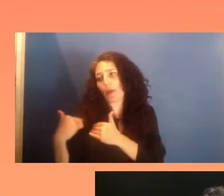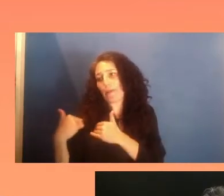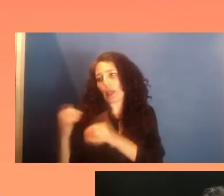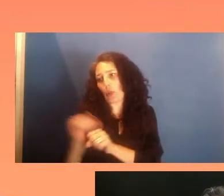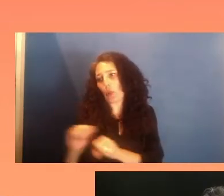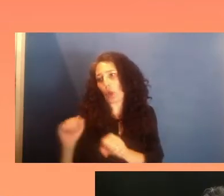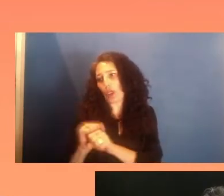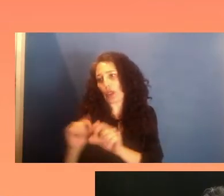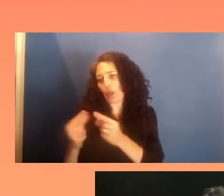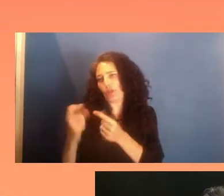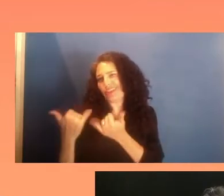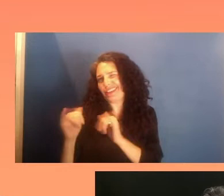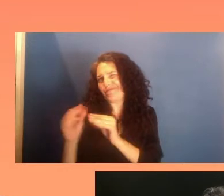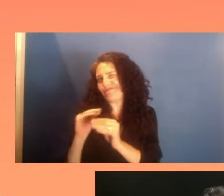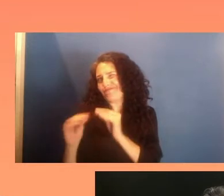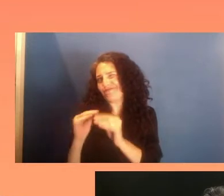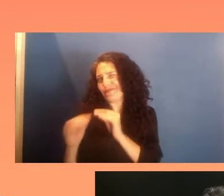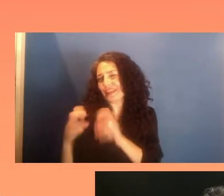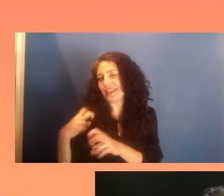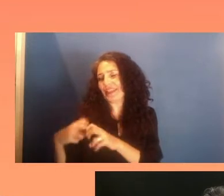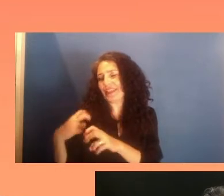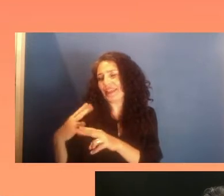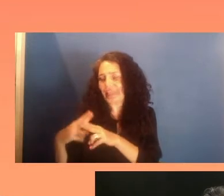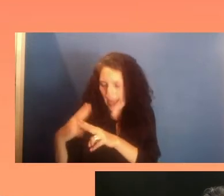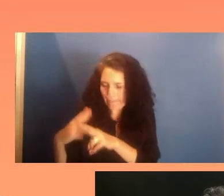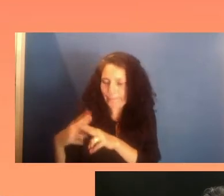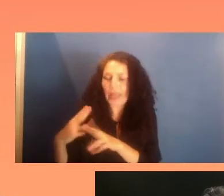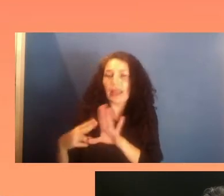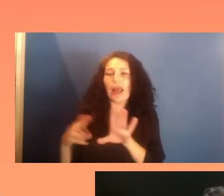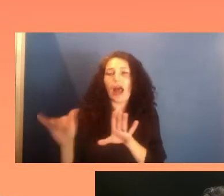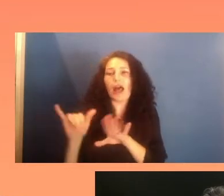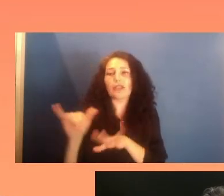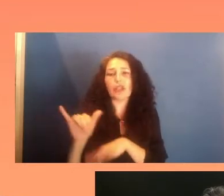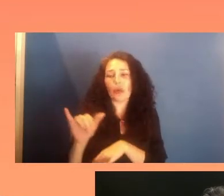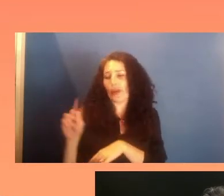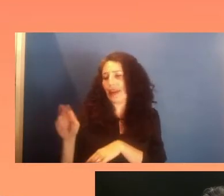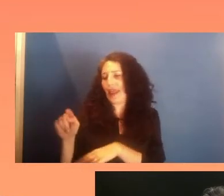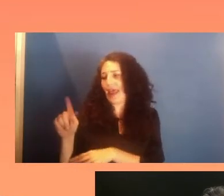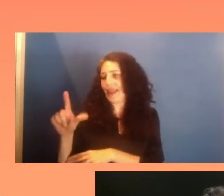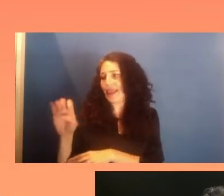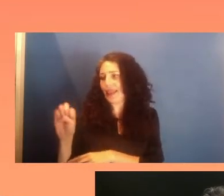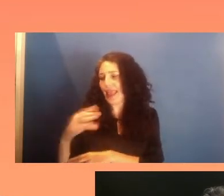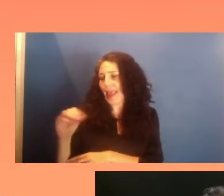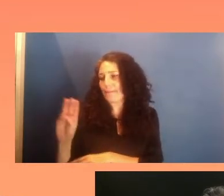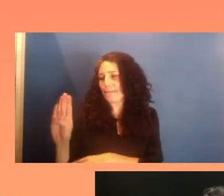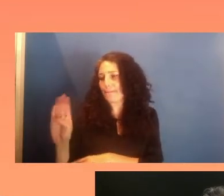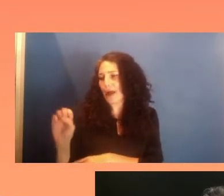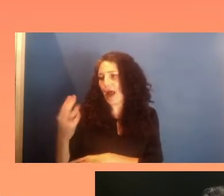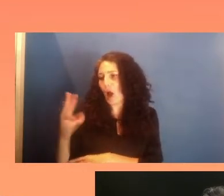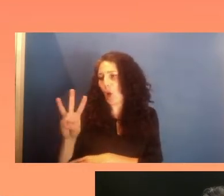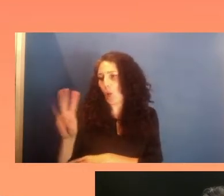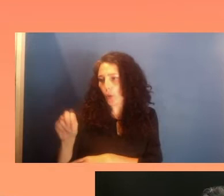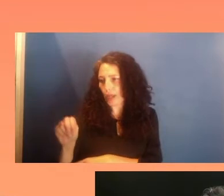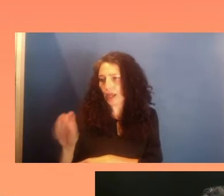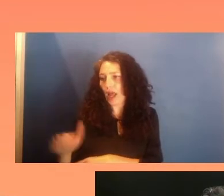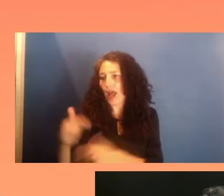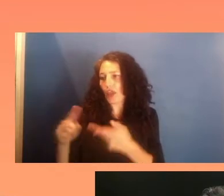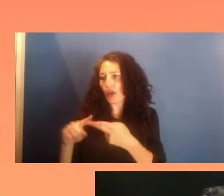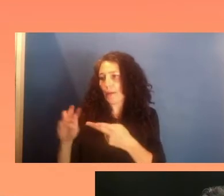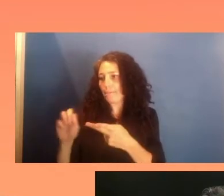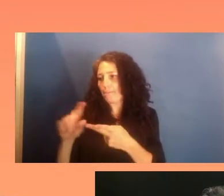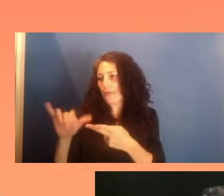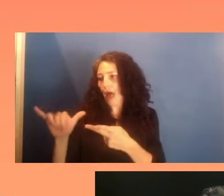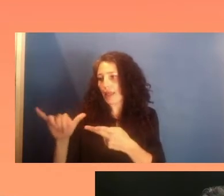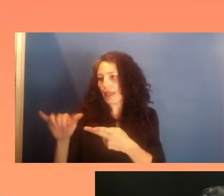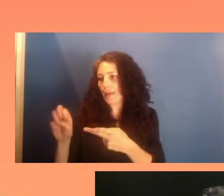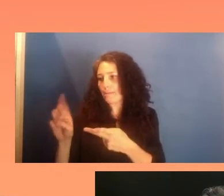name, which in addition to my colleagues here, Natalie and Bowen, our other members are Molly Murphy,